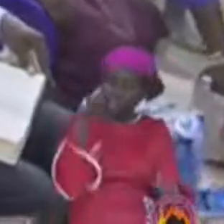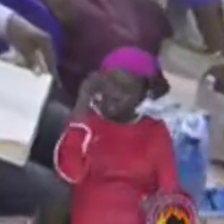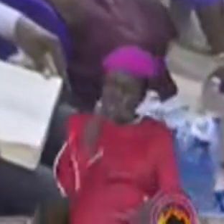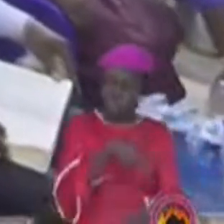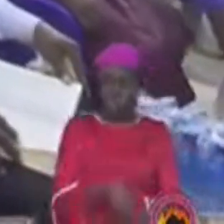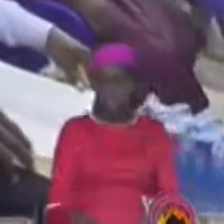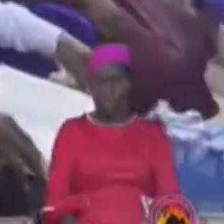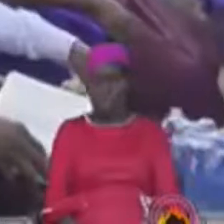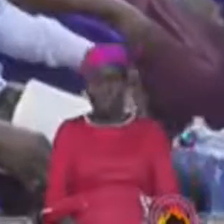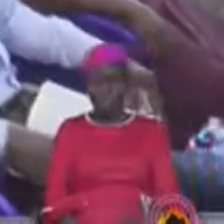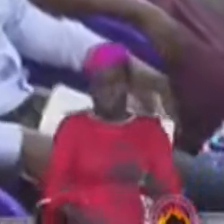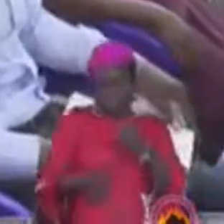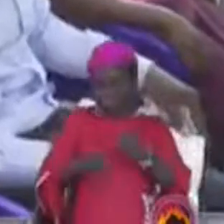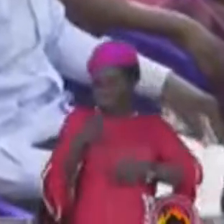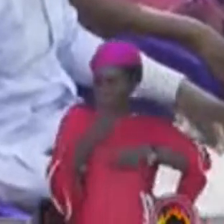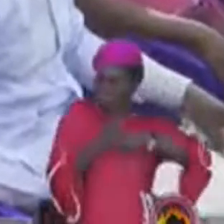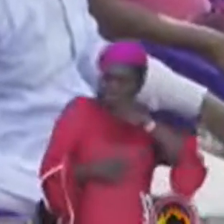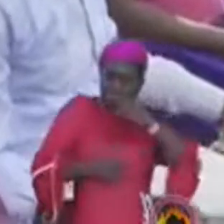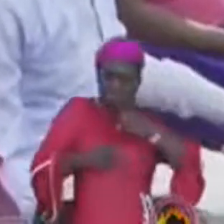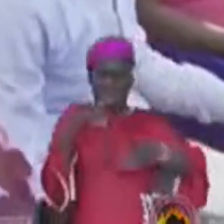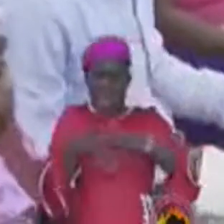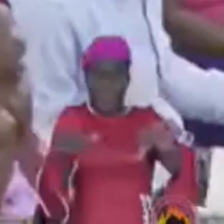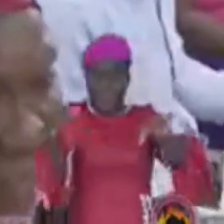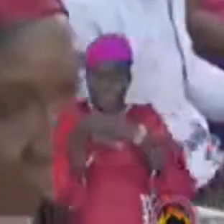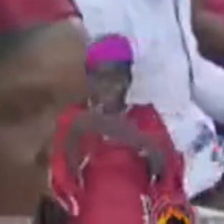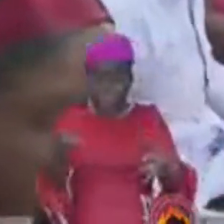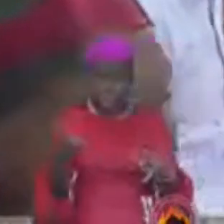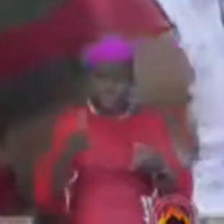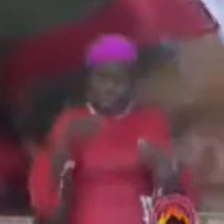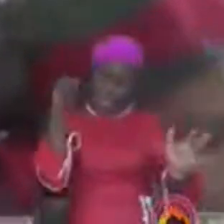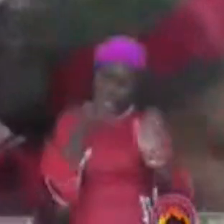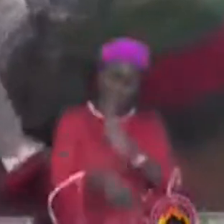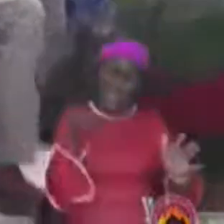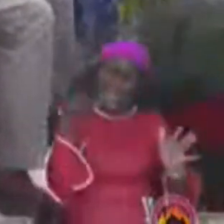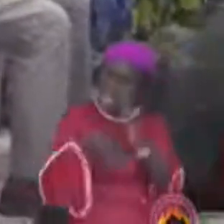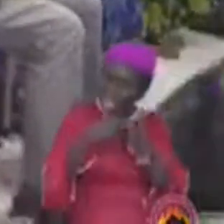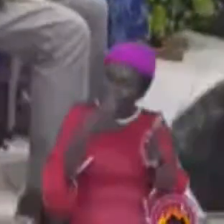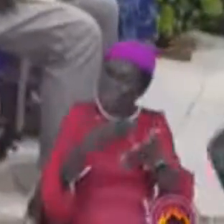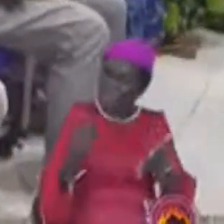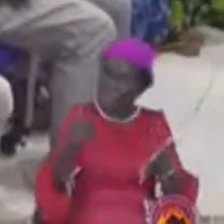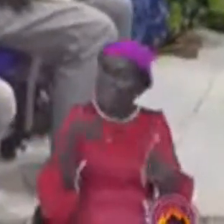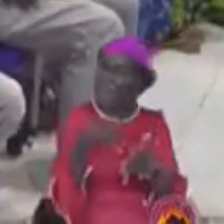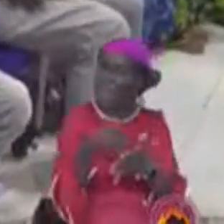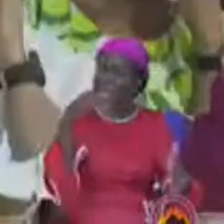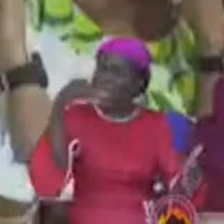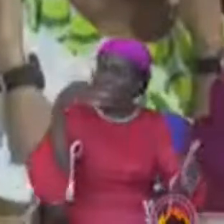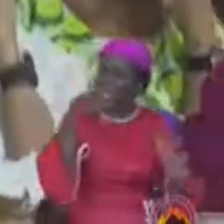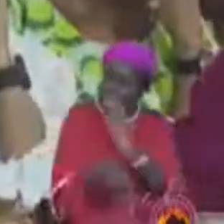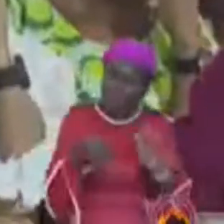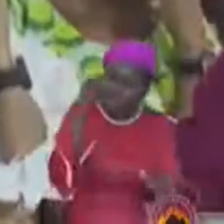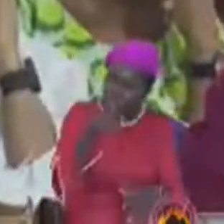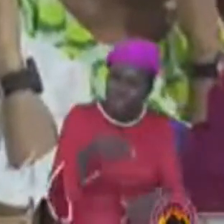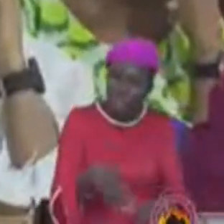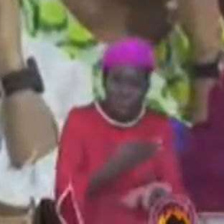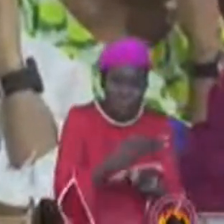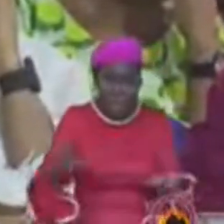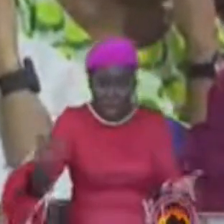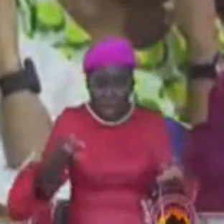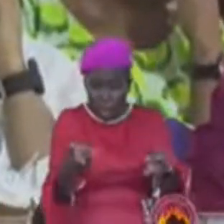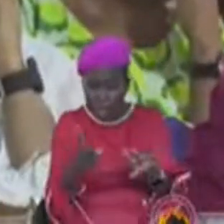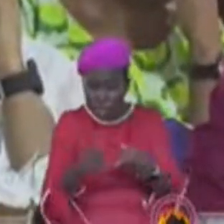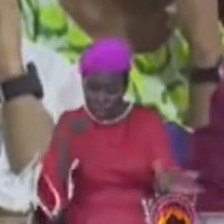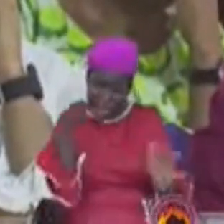you. Failure wants to kill. Kill that failure before it